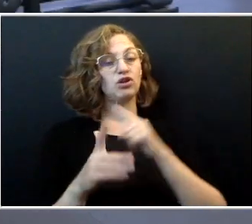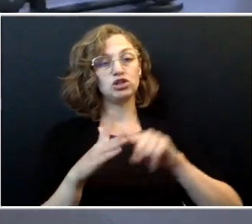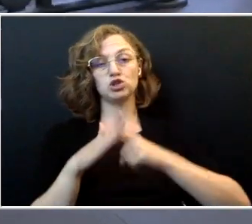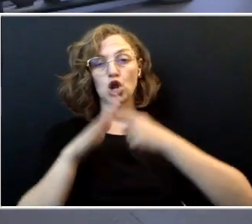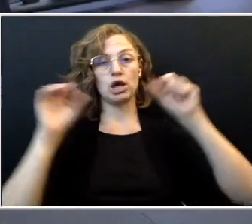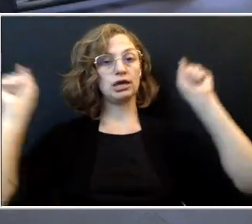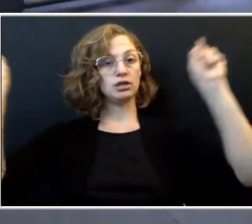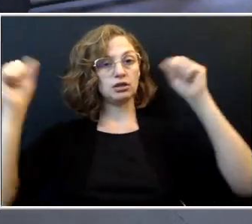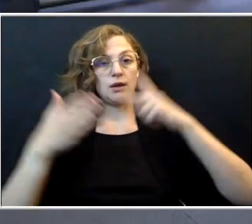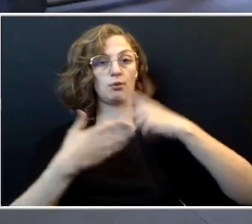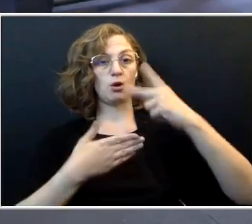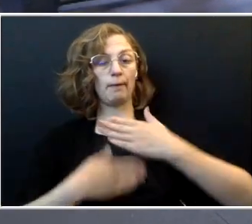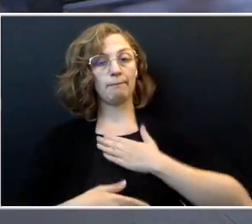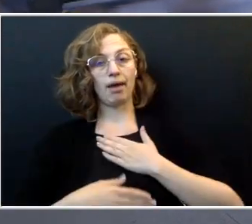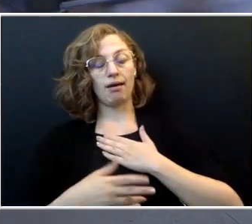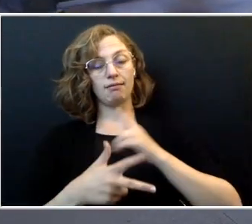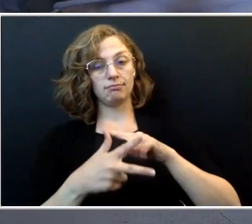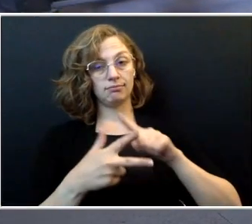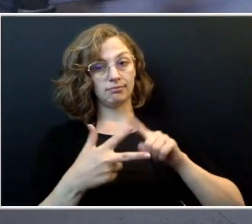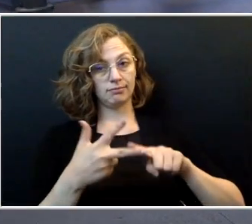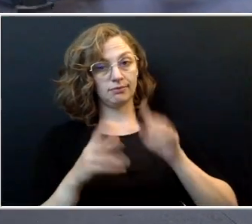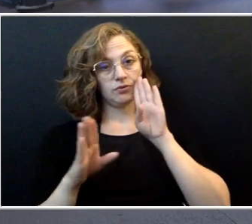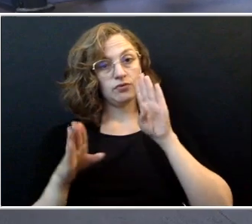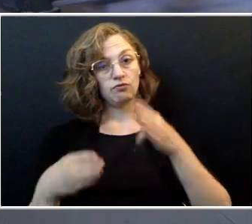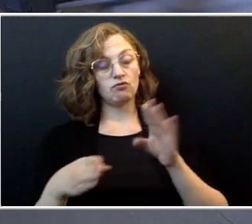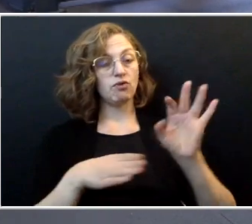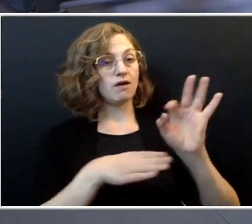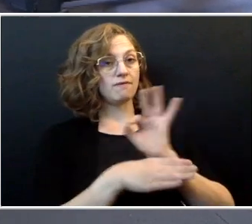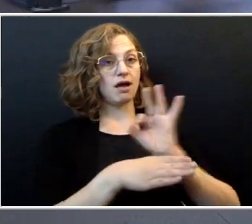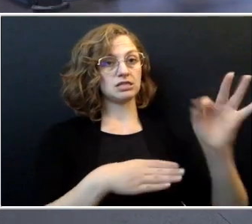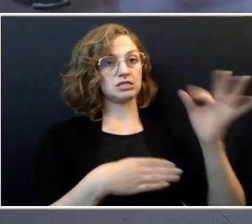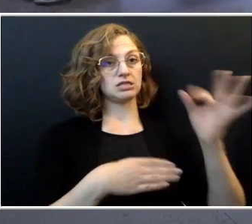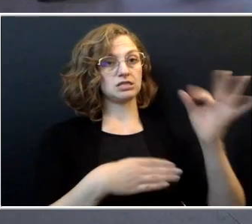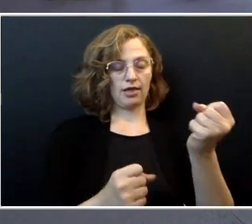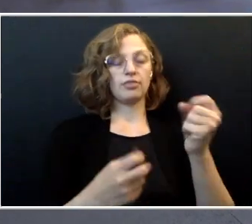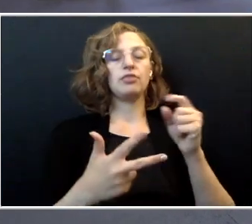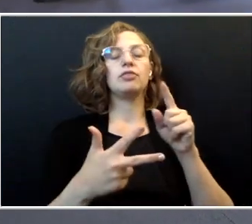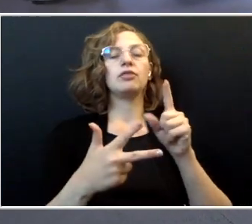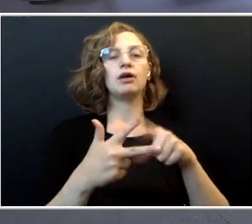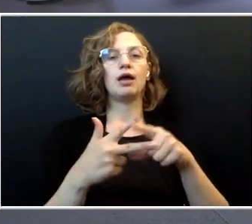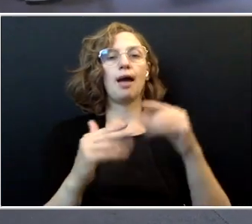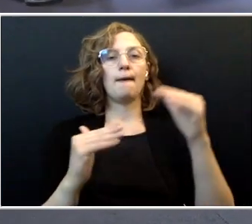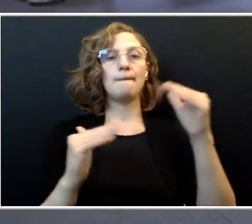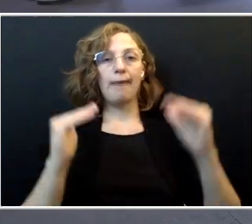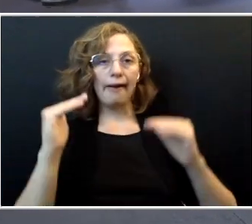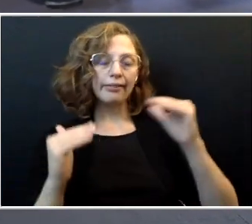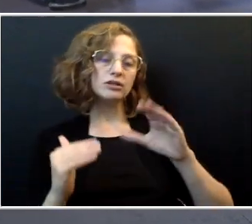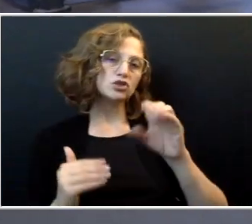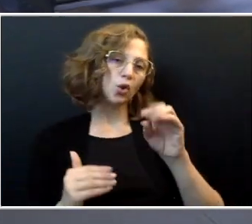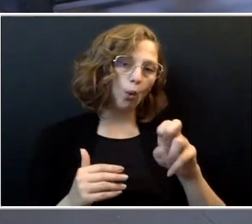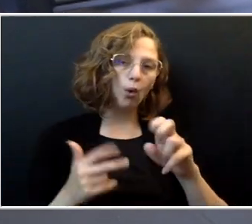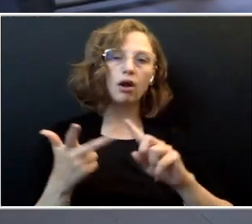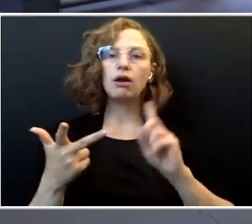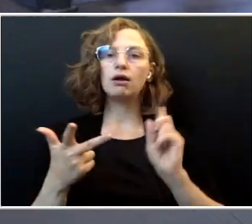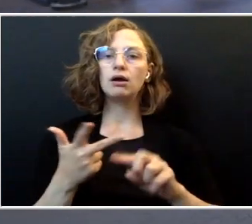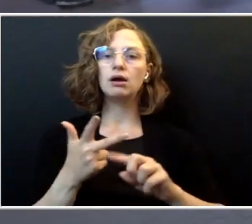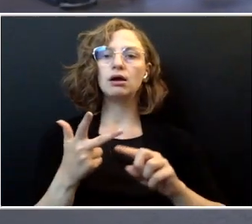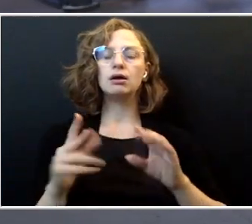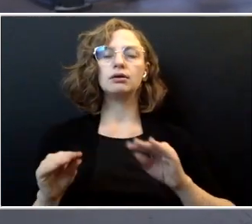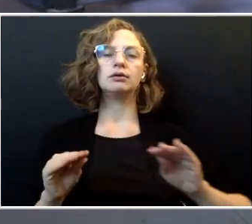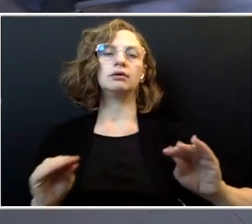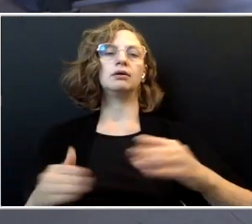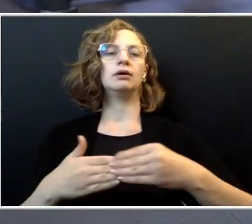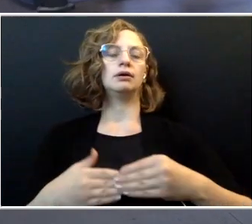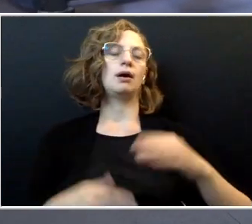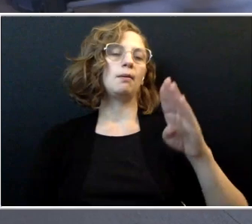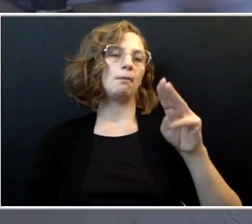are functional strength, balance or core, and mobility. So I'm going to do 1 exercise per group there just to give a